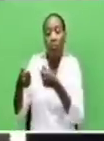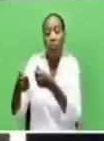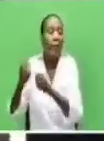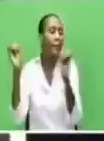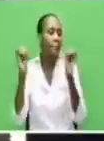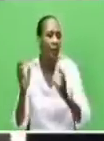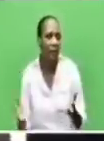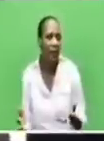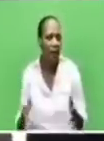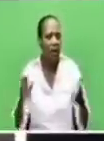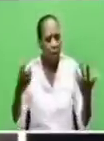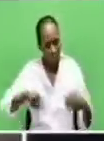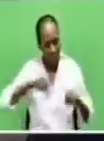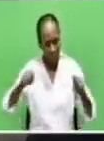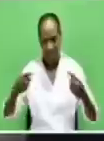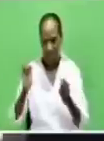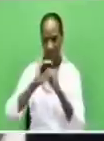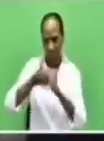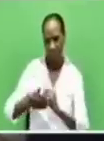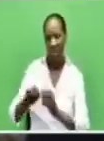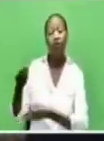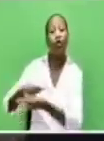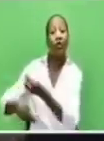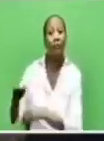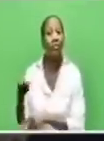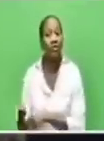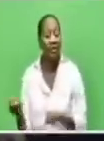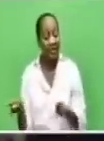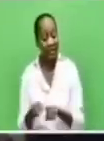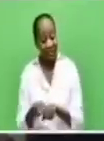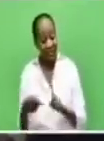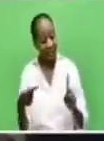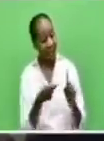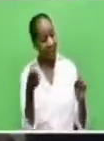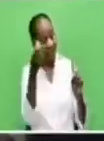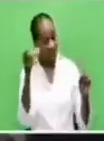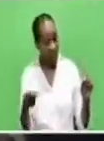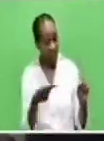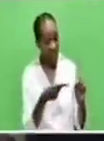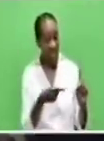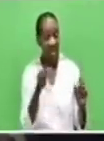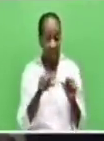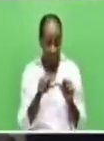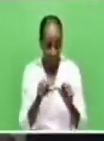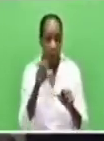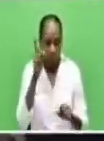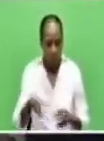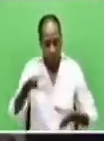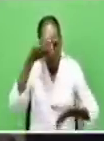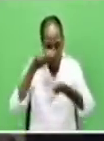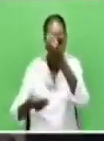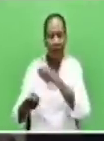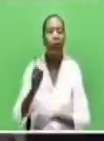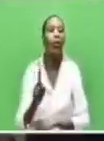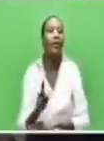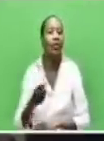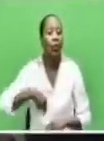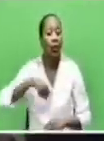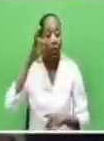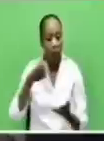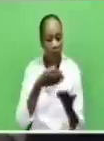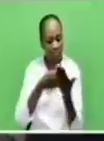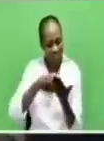in defending corruption. And Mrs. Nosiviwe Mapisa-Nqakula will learn this harsh lesson when we remove